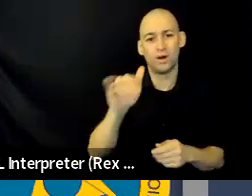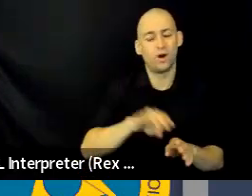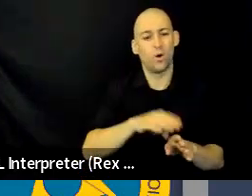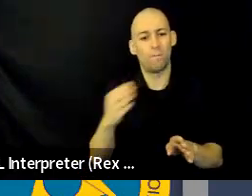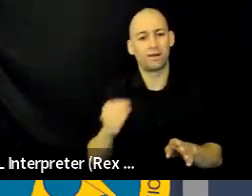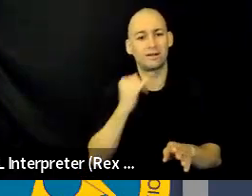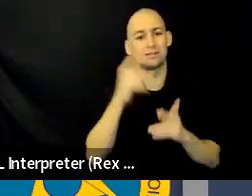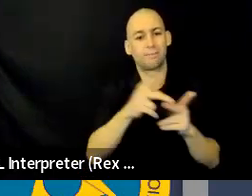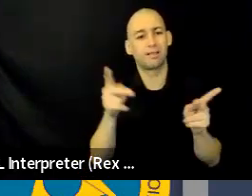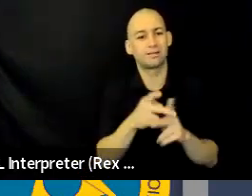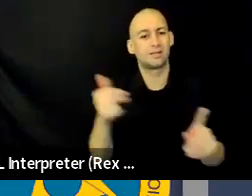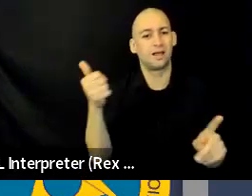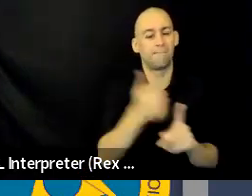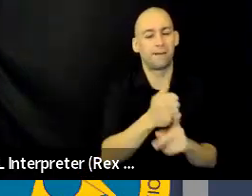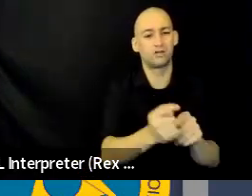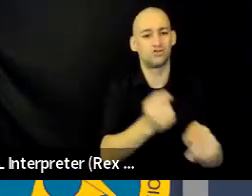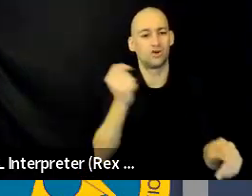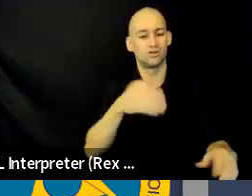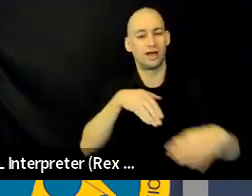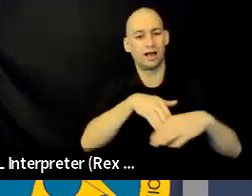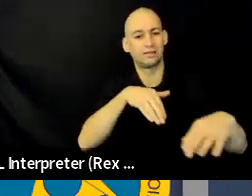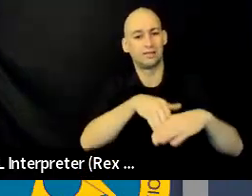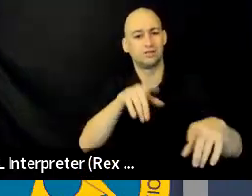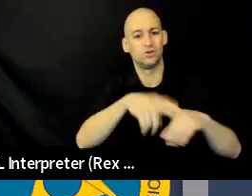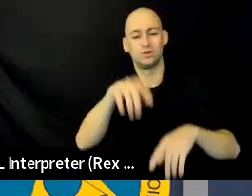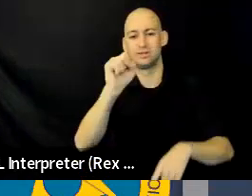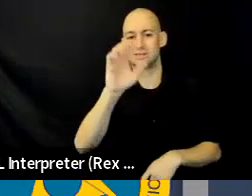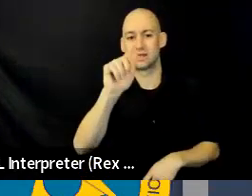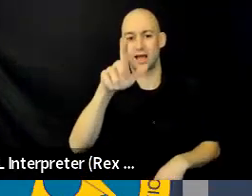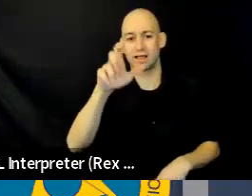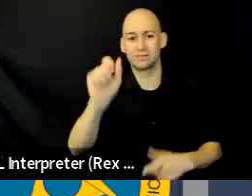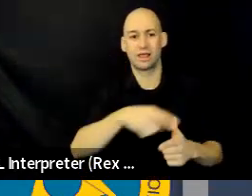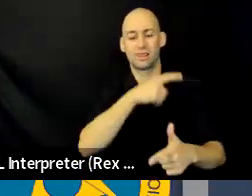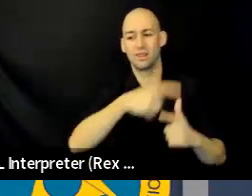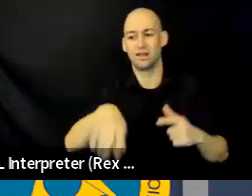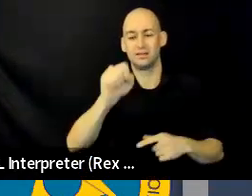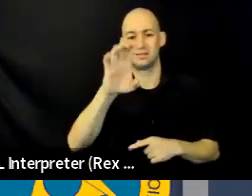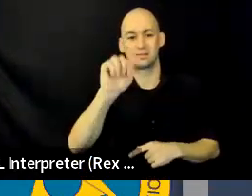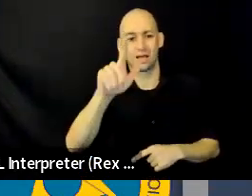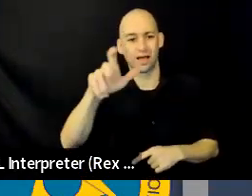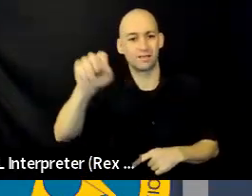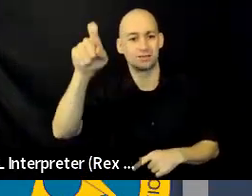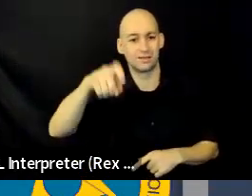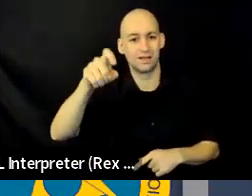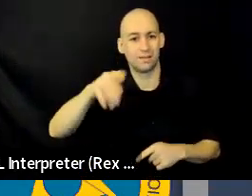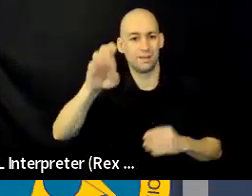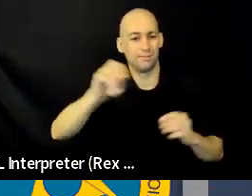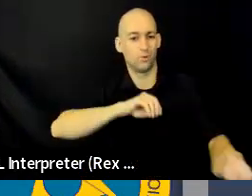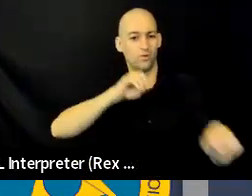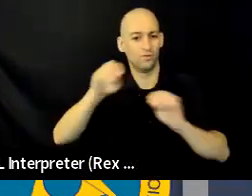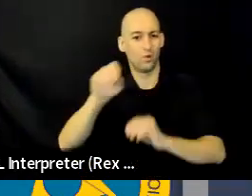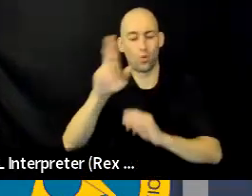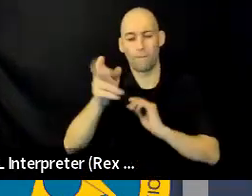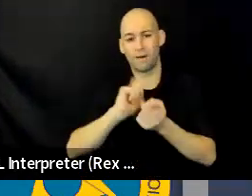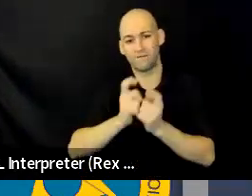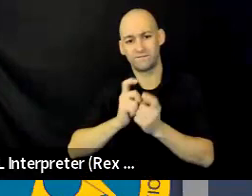place that impacts the trucker's access to those scales, then the scales, if they need to be moved or modified, that